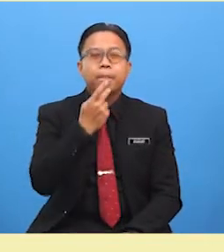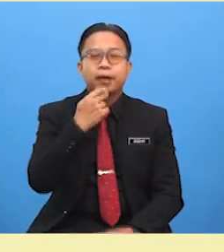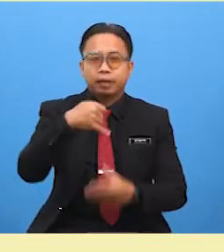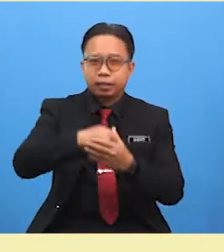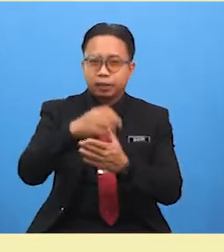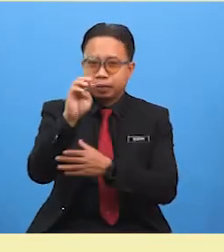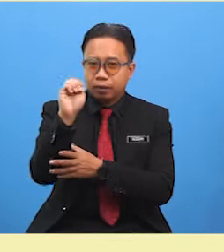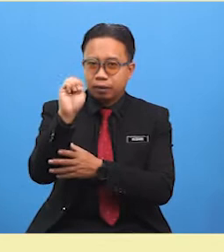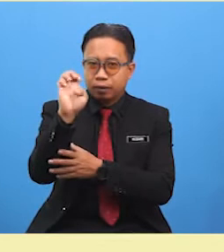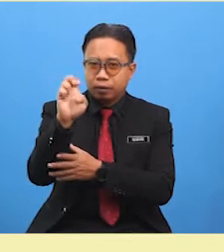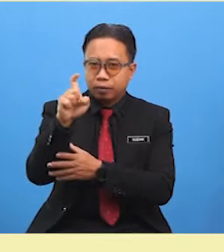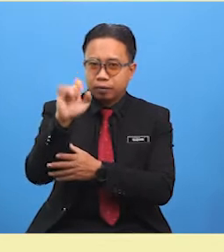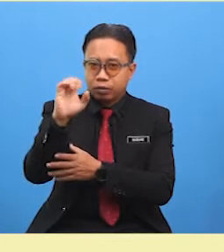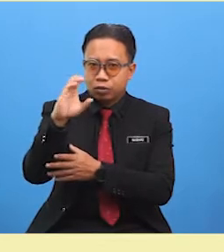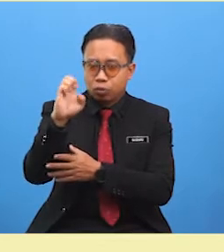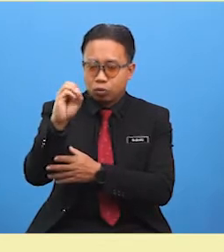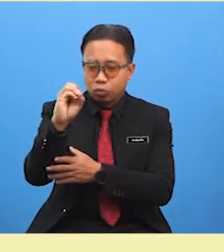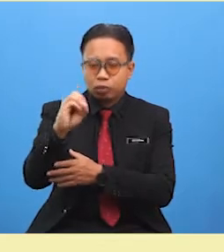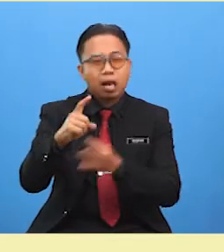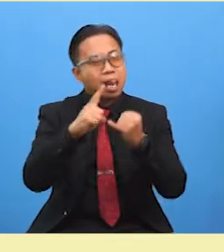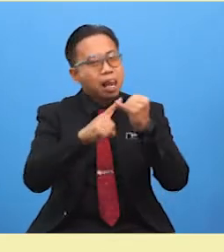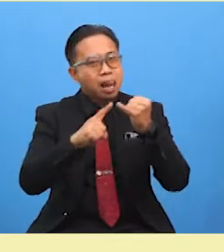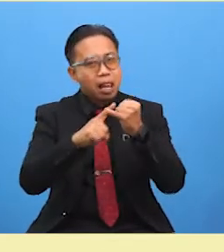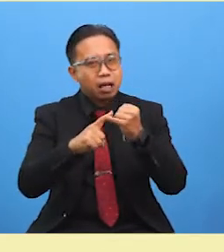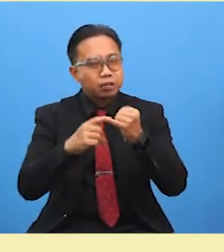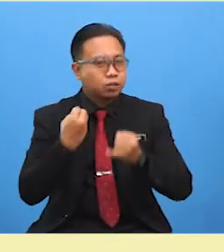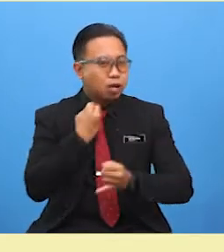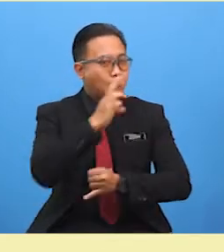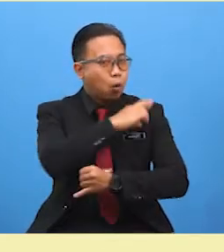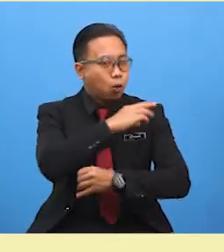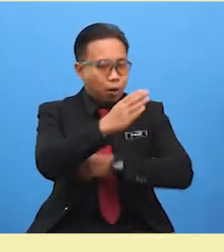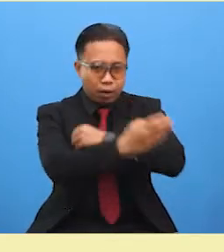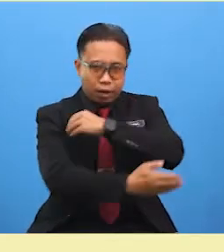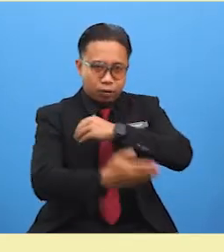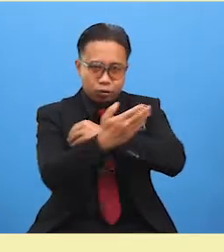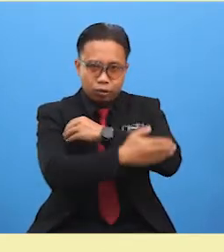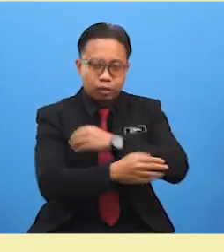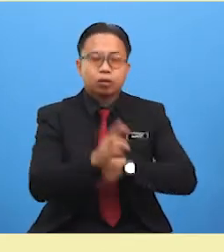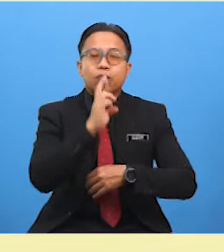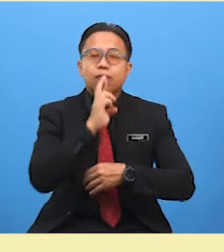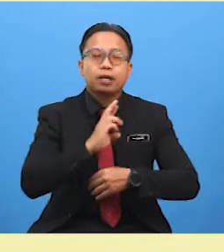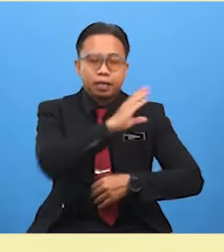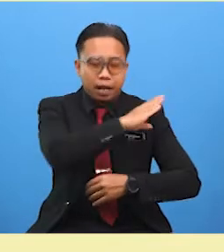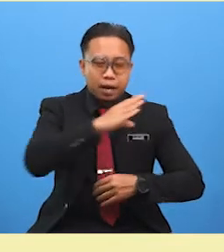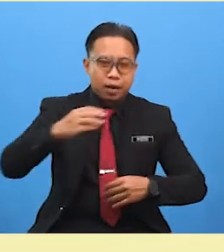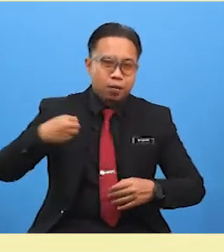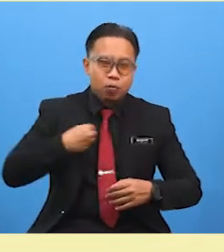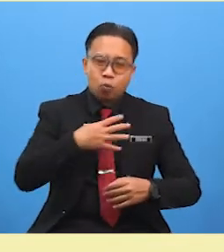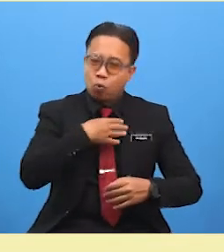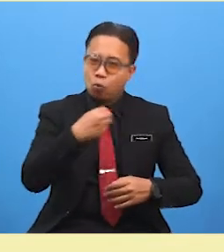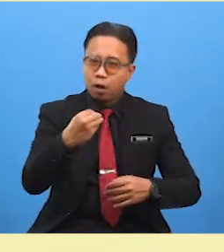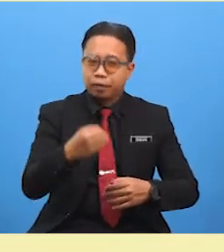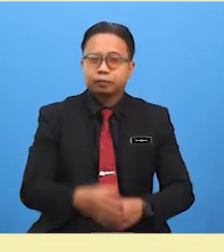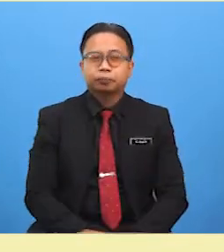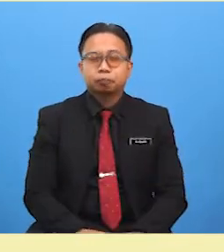Mexico. And last but not least, the one from our country is the common red and white taxi. The third